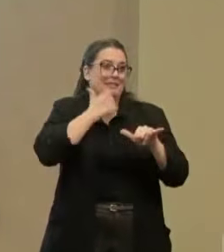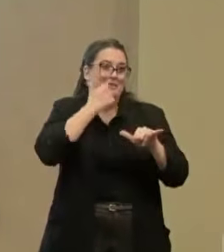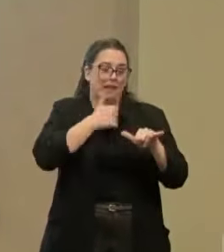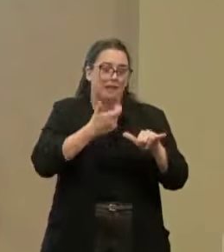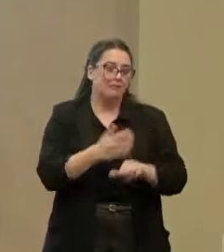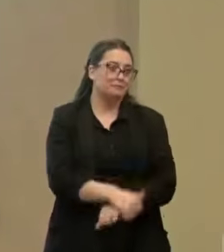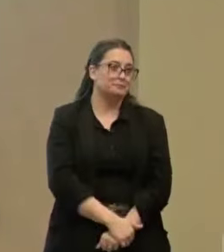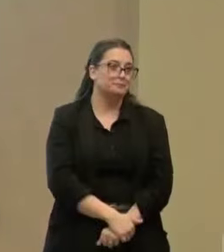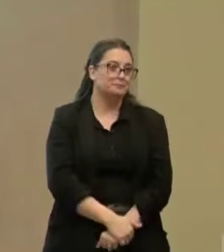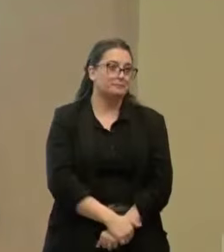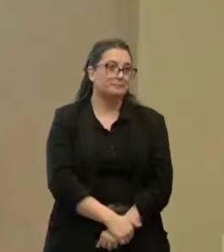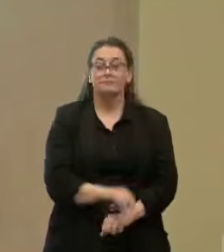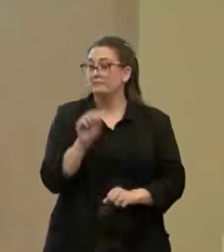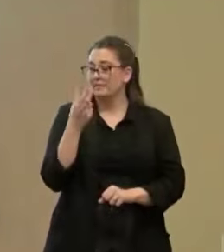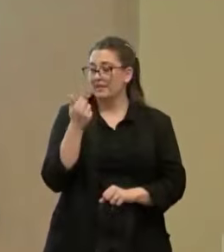life.